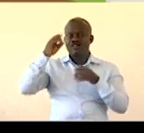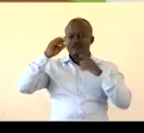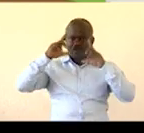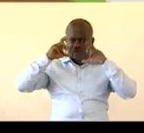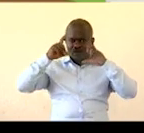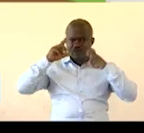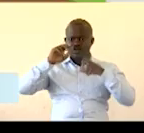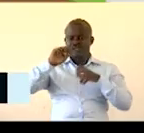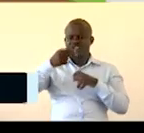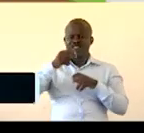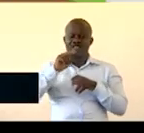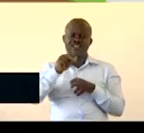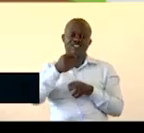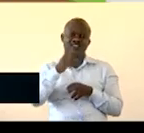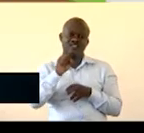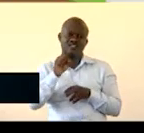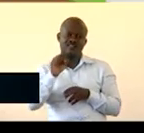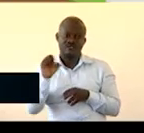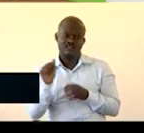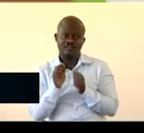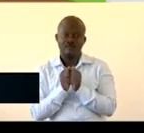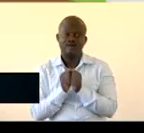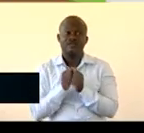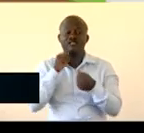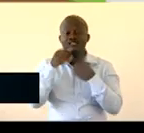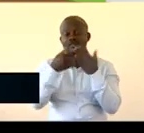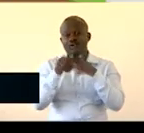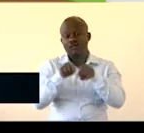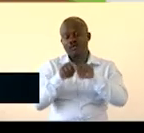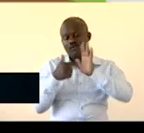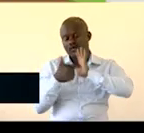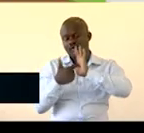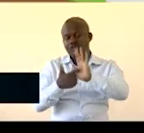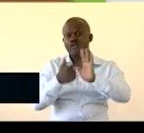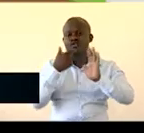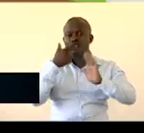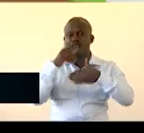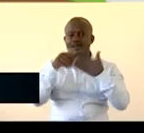photosynthesis. The leaves are also exposed so that